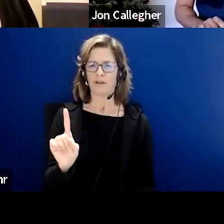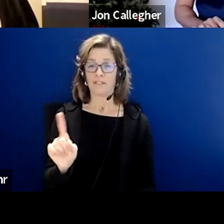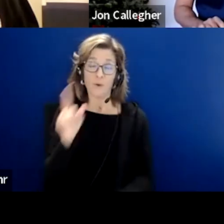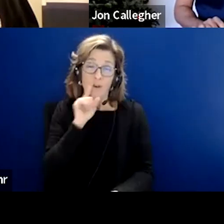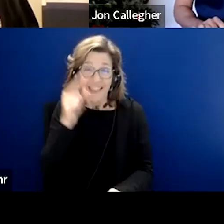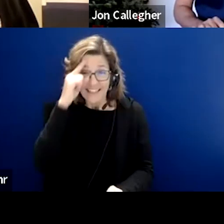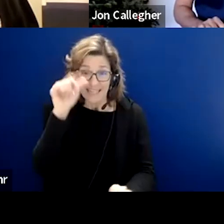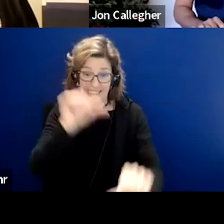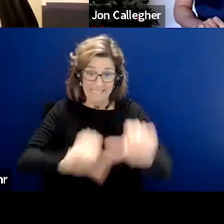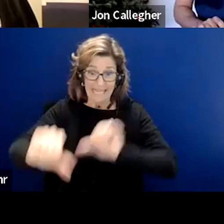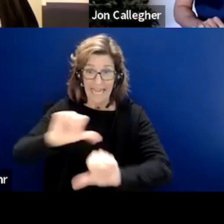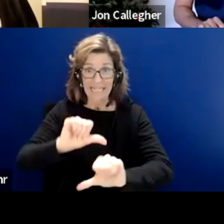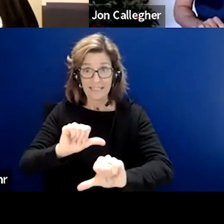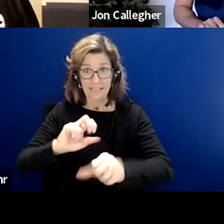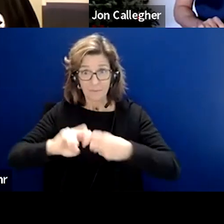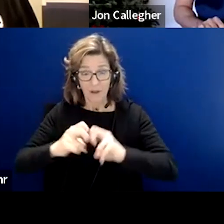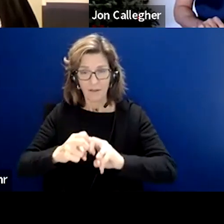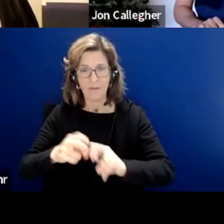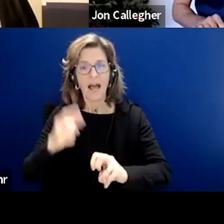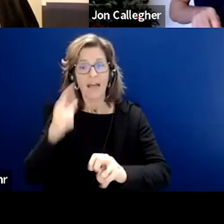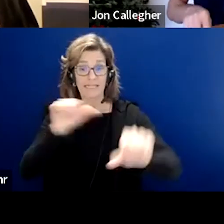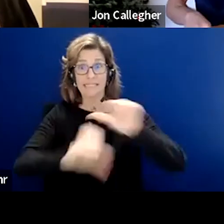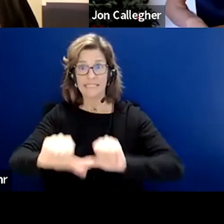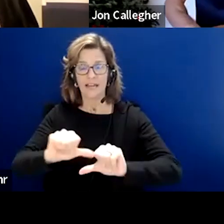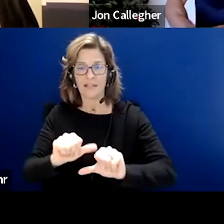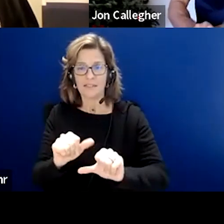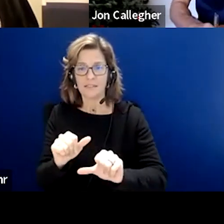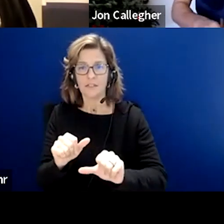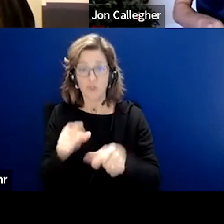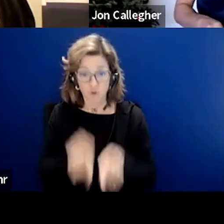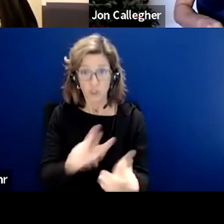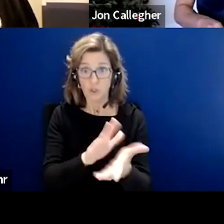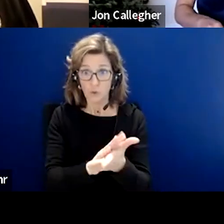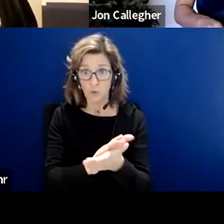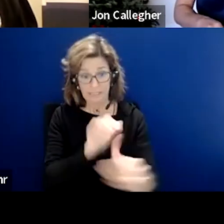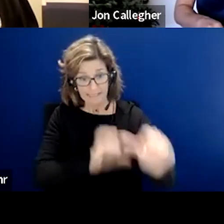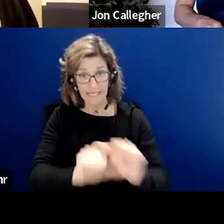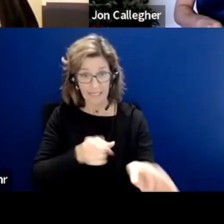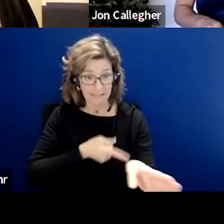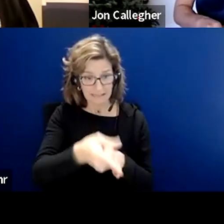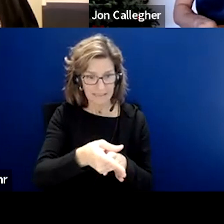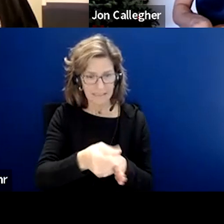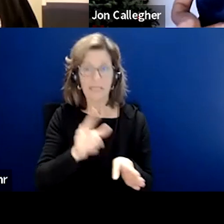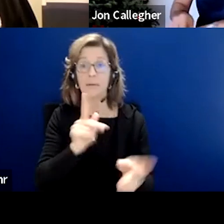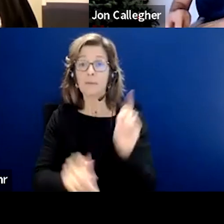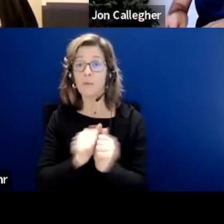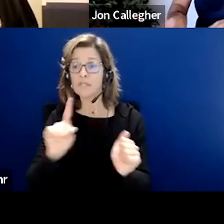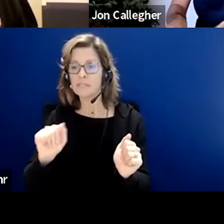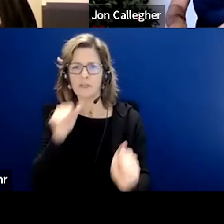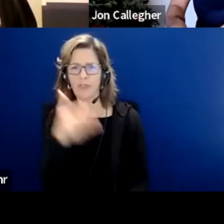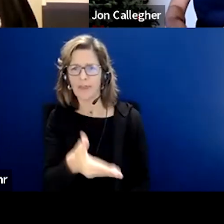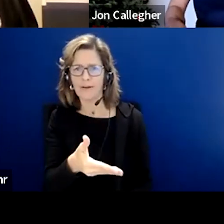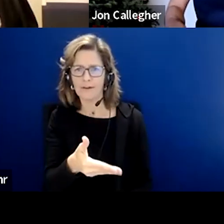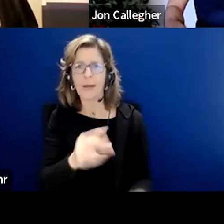the persons with disabilities are underrepresented in the sciences in school, and so there aren't people to fill the pipeline in the